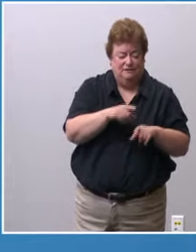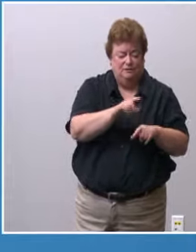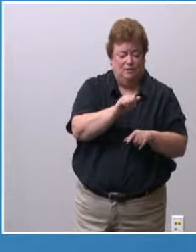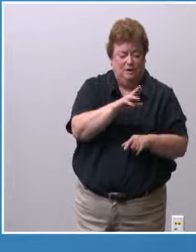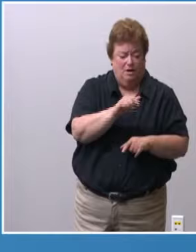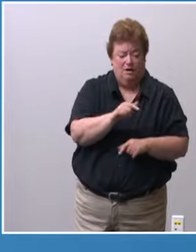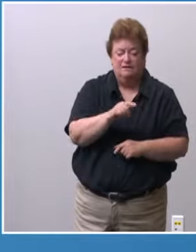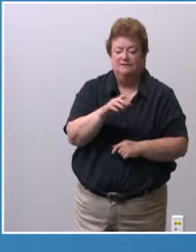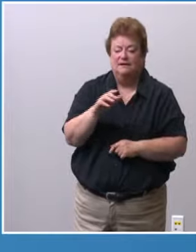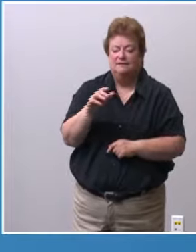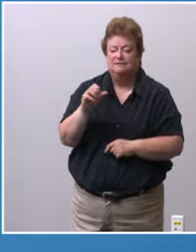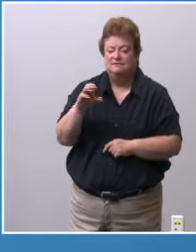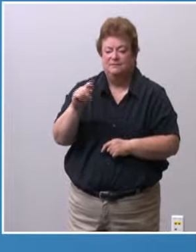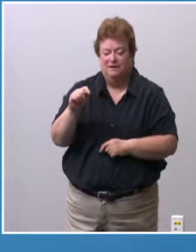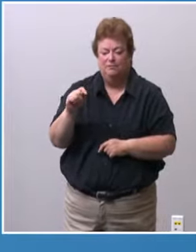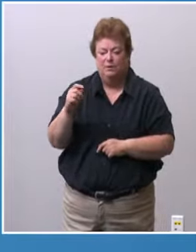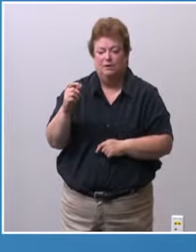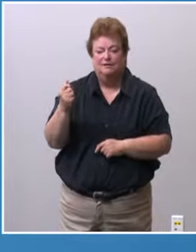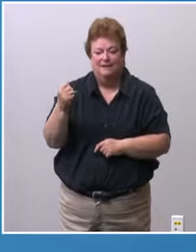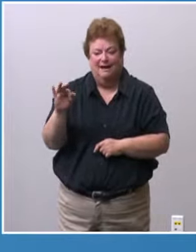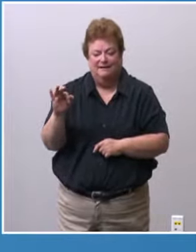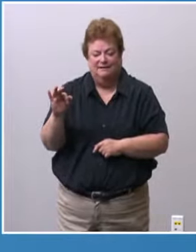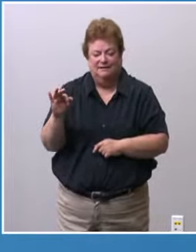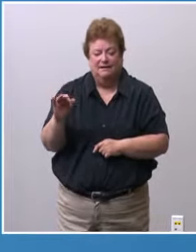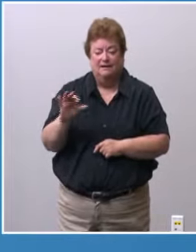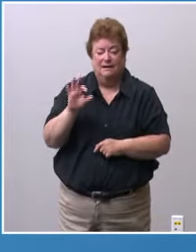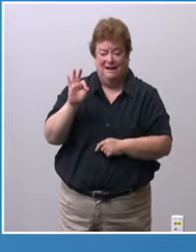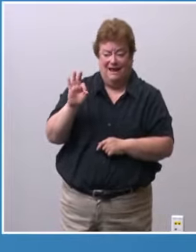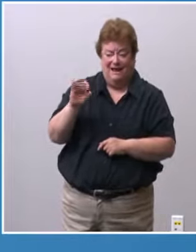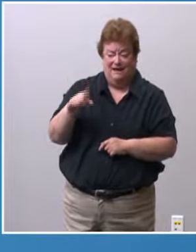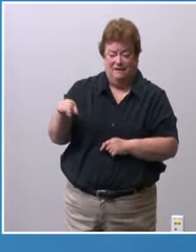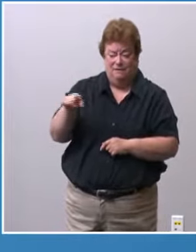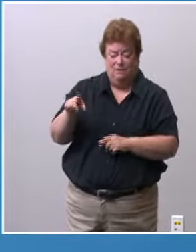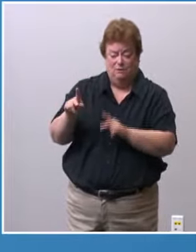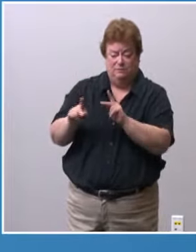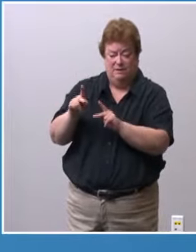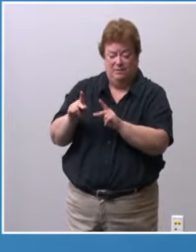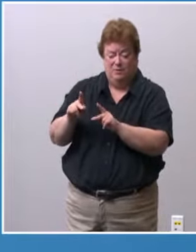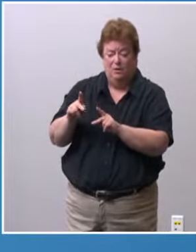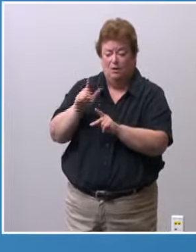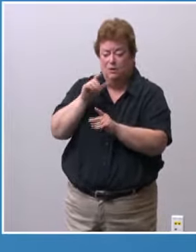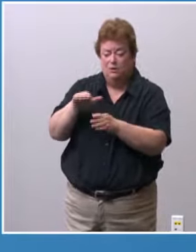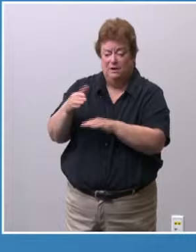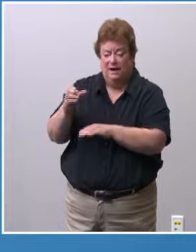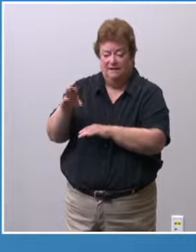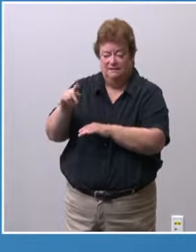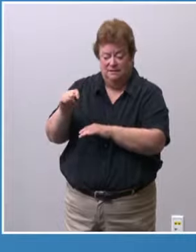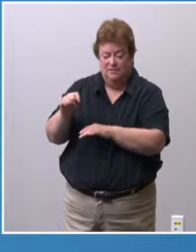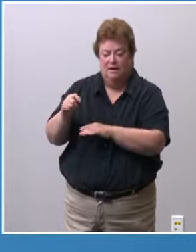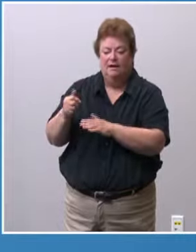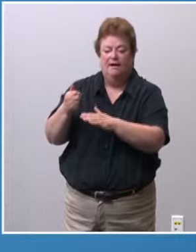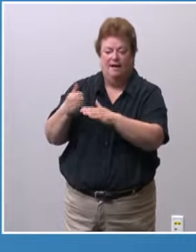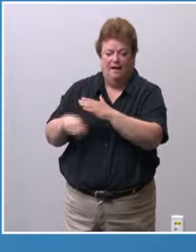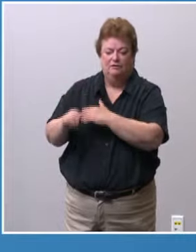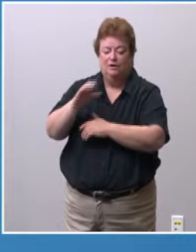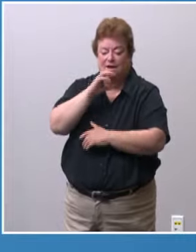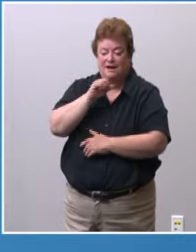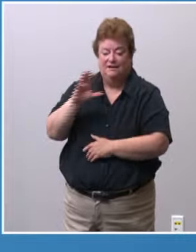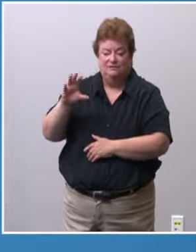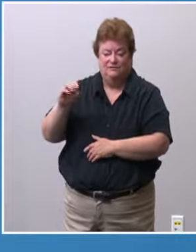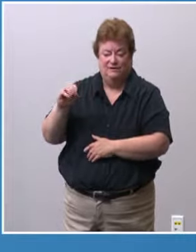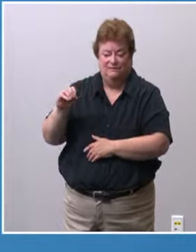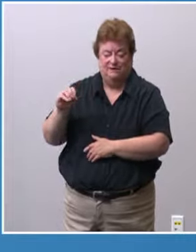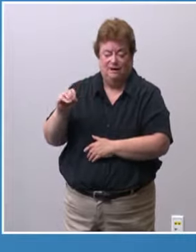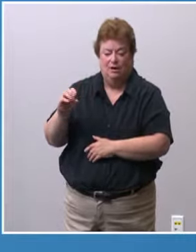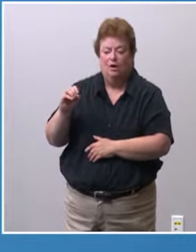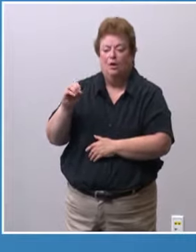19 in September. 9 of those individuals who died in September were under the age of 60.